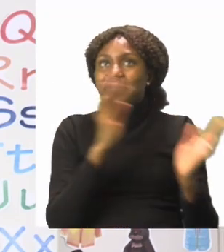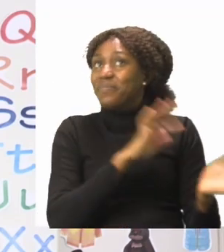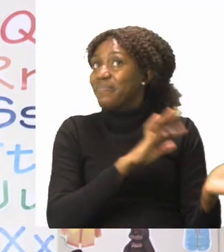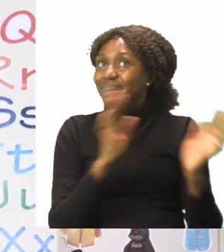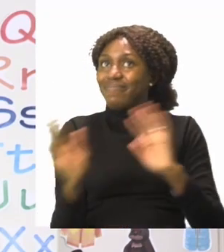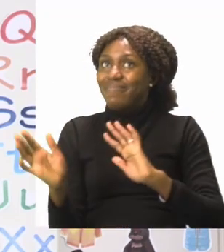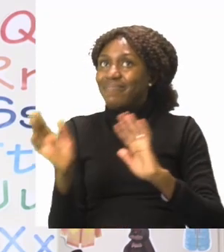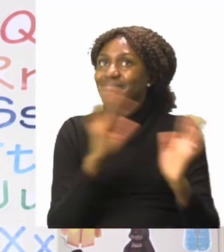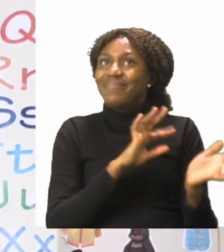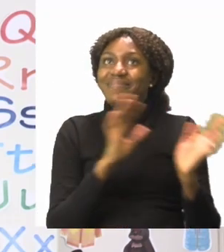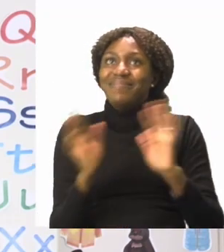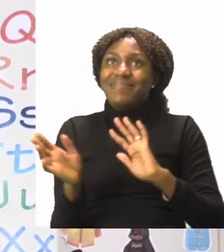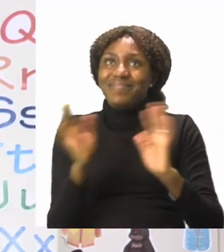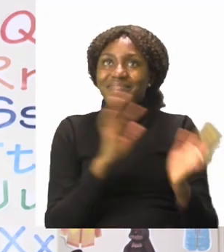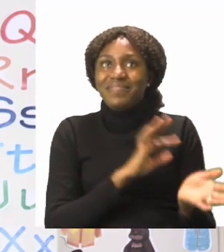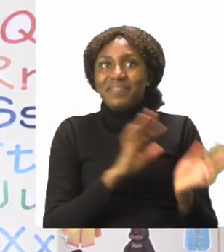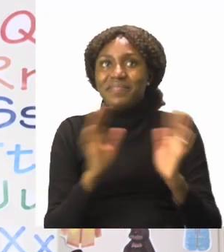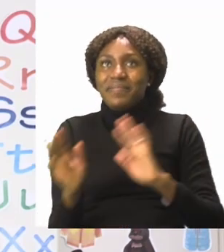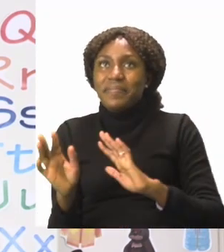Goodbye,